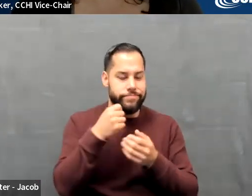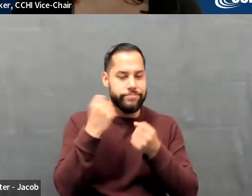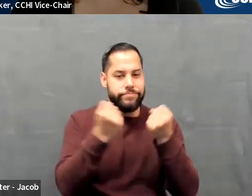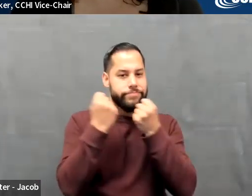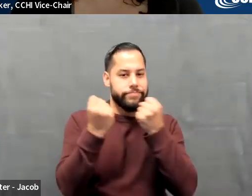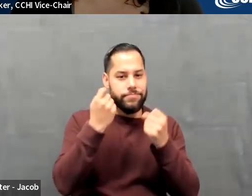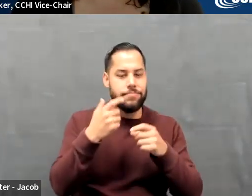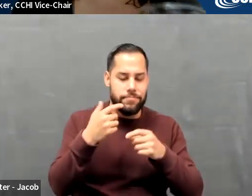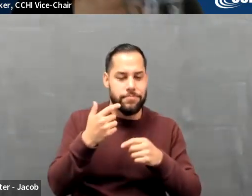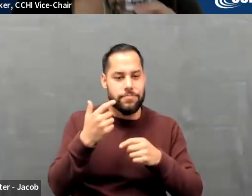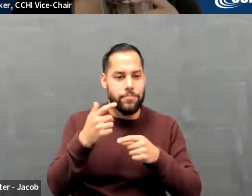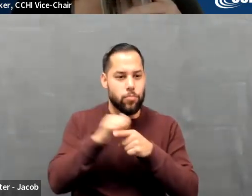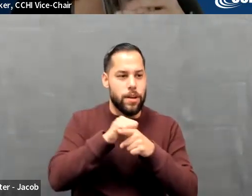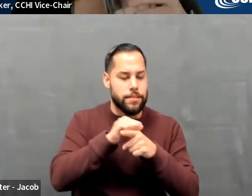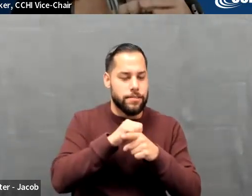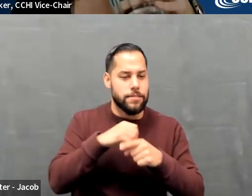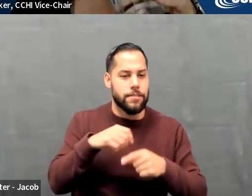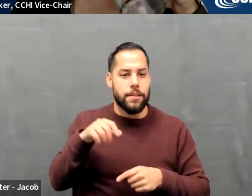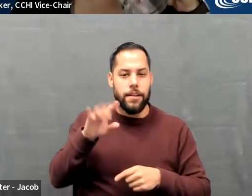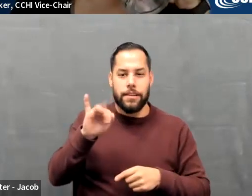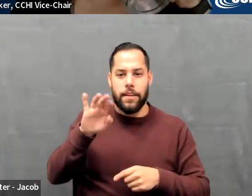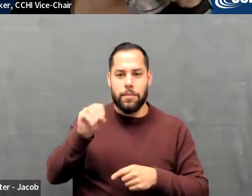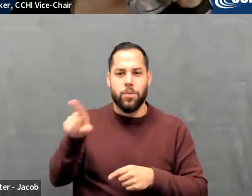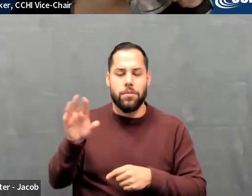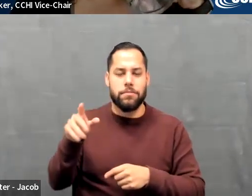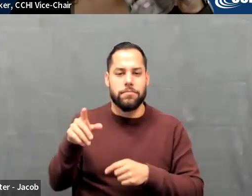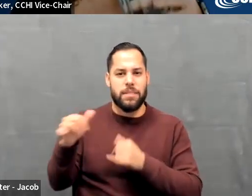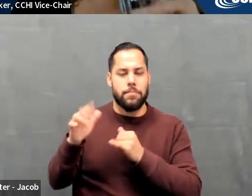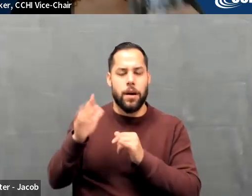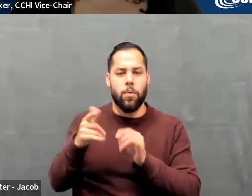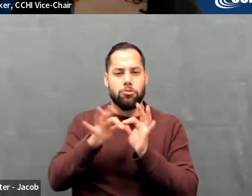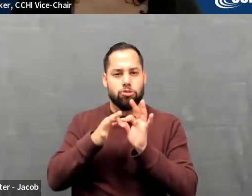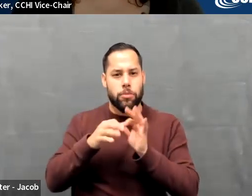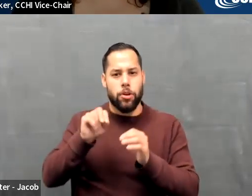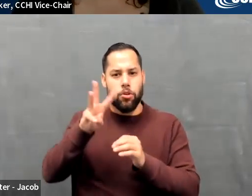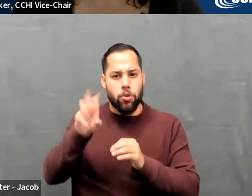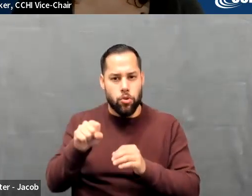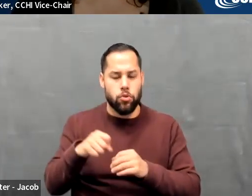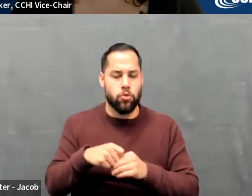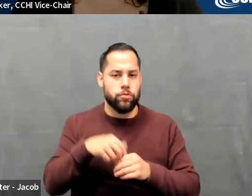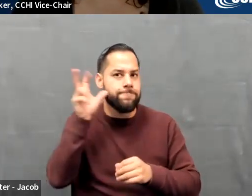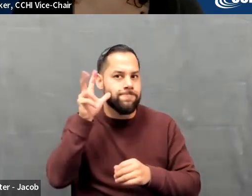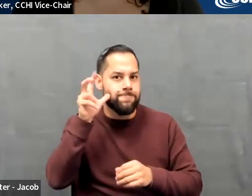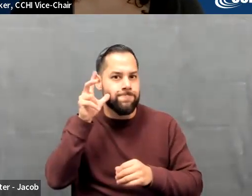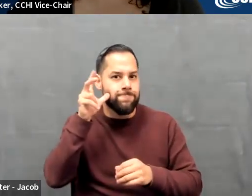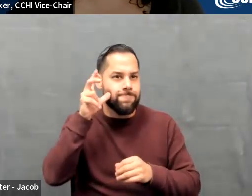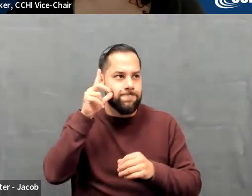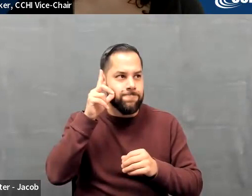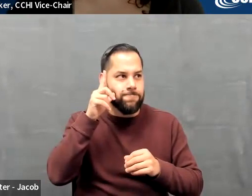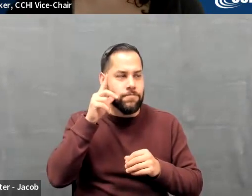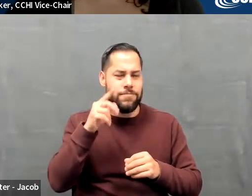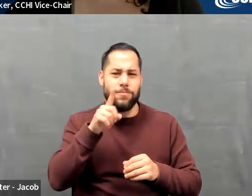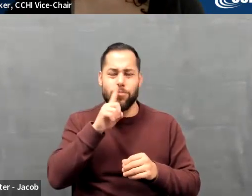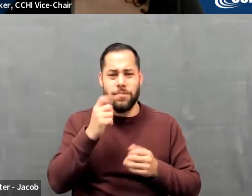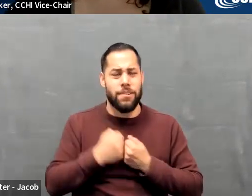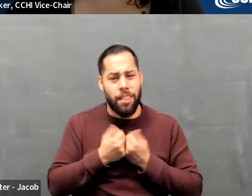was describing. You know, I would simultaneously interpret the news on my way into the city, and it's exhausting. And